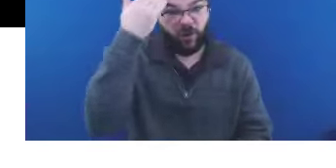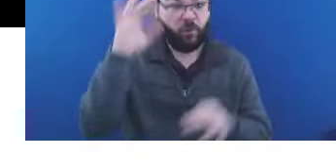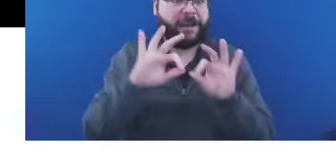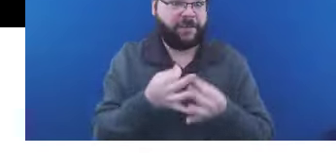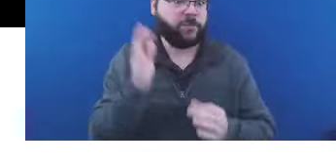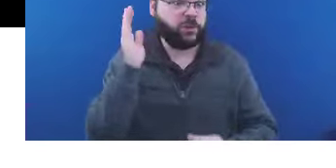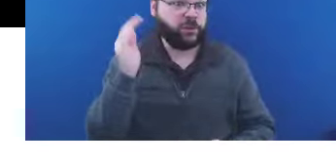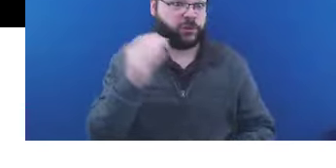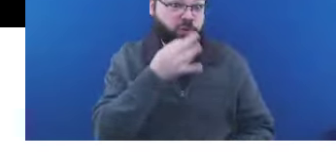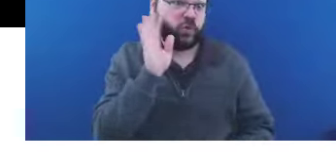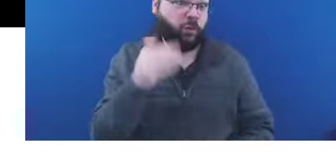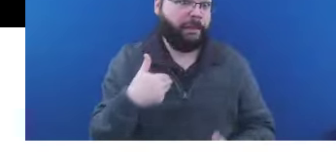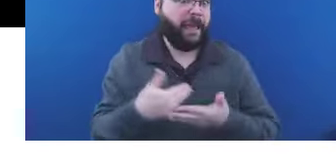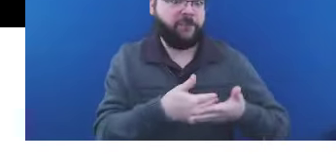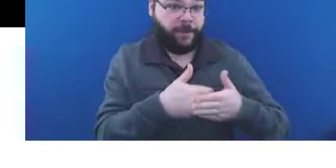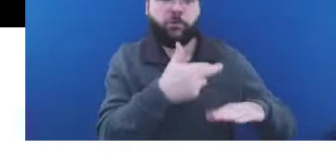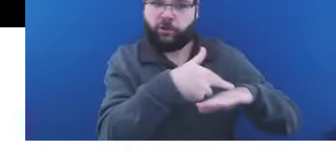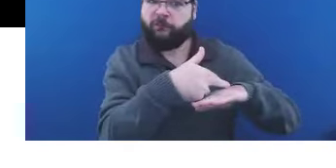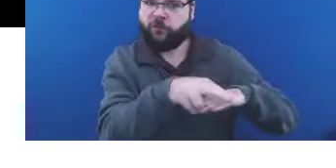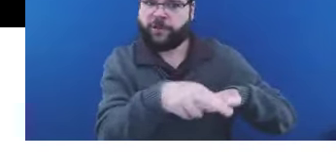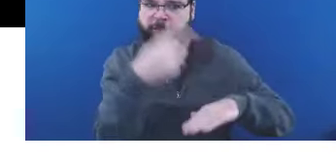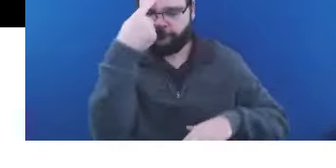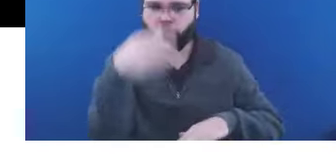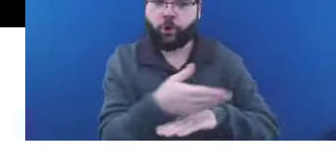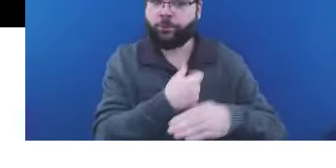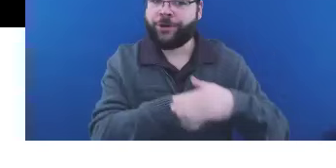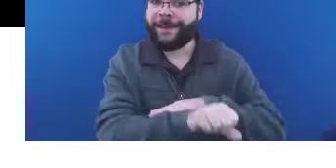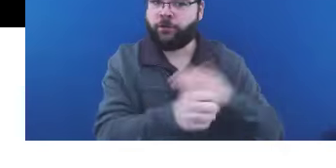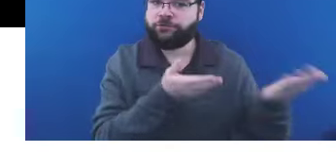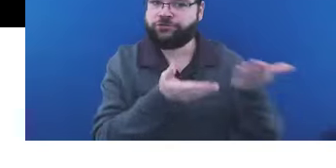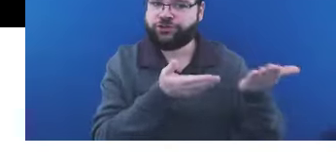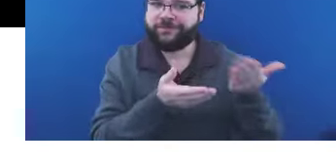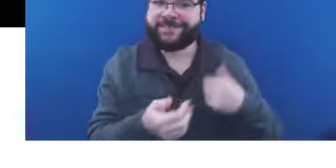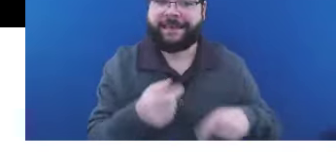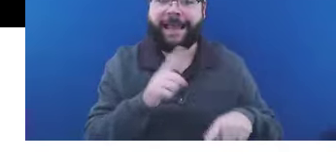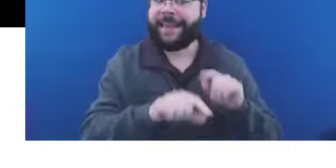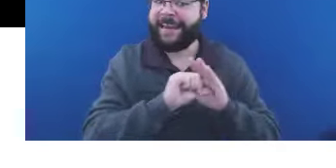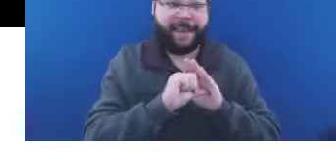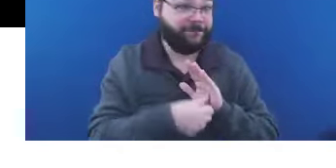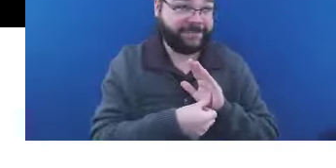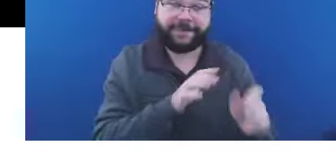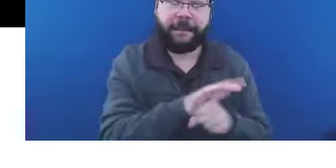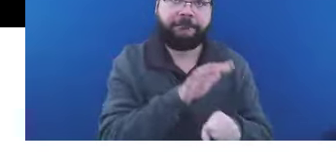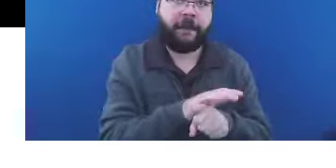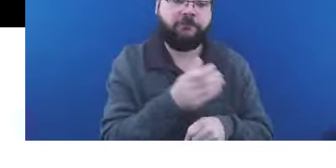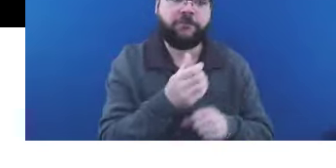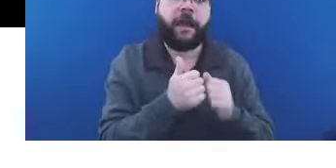to Early Head Start to get prenatal services, which is, I can't even emphasize how important that